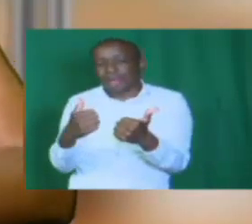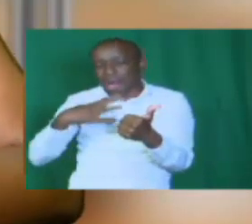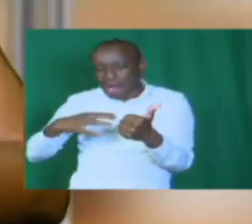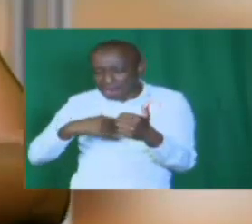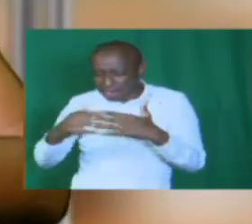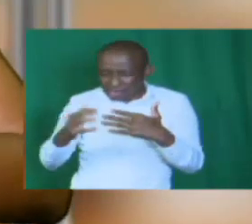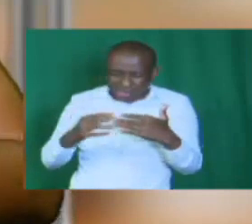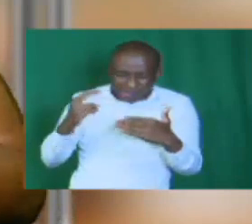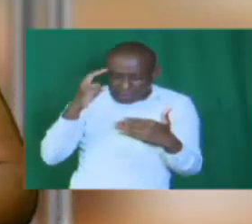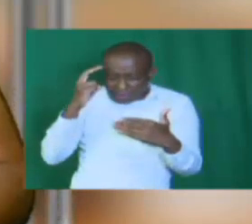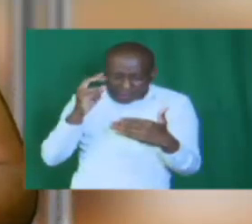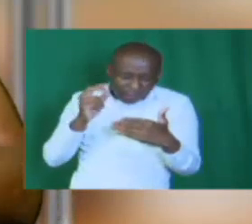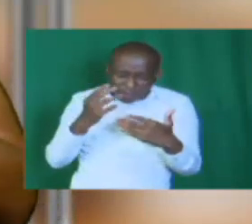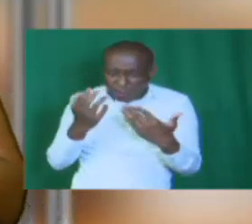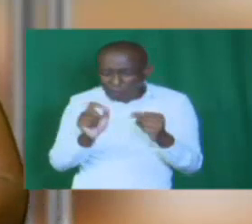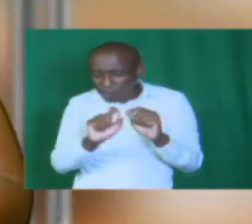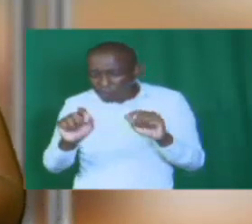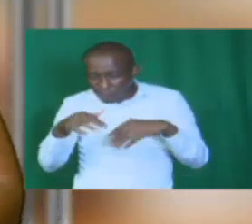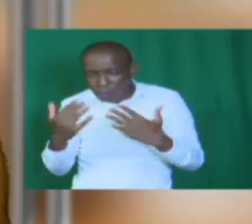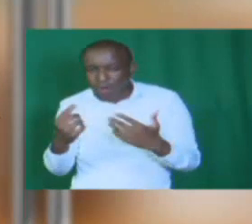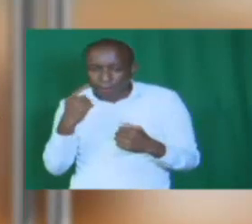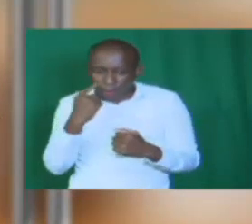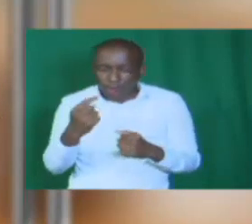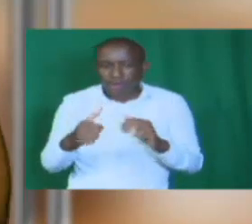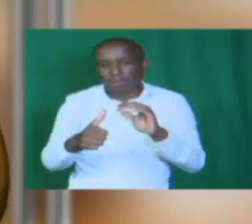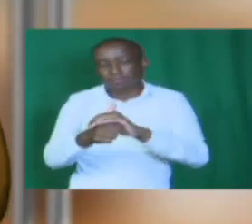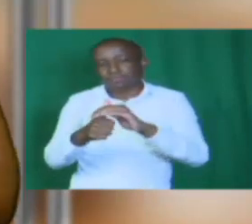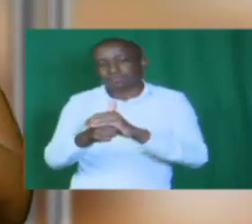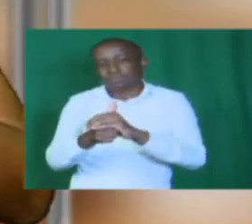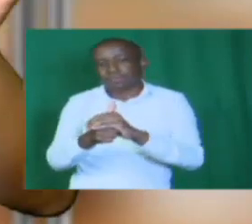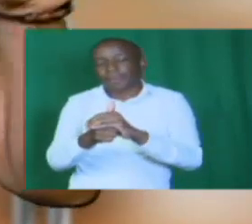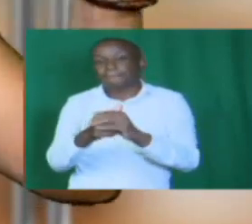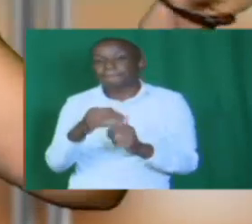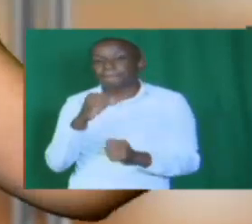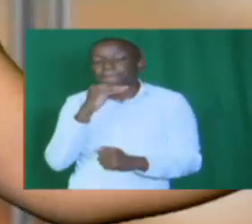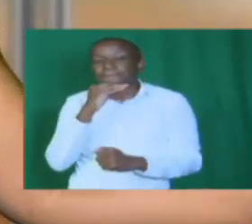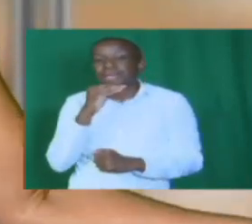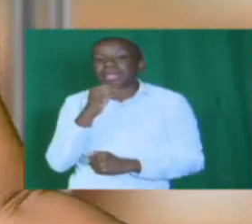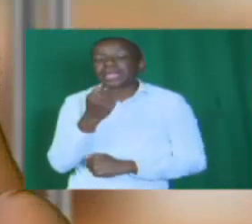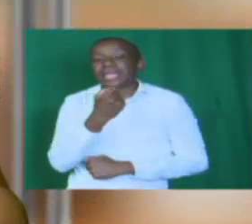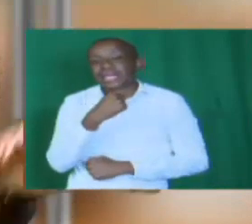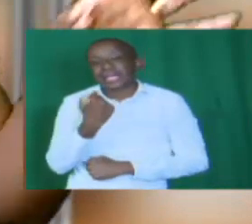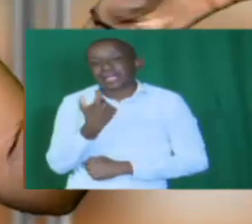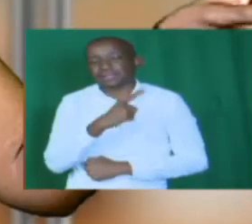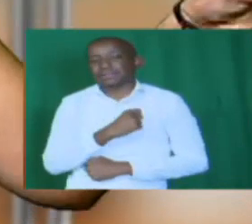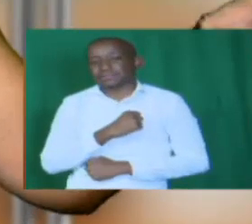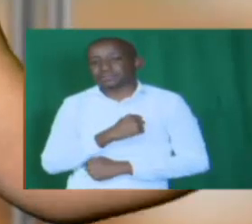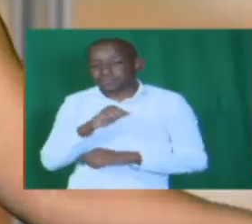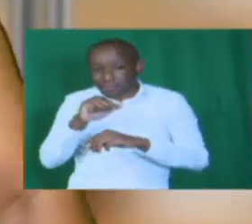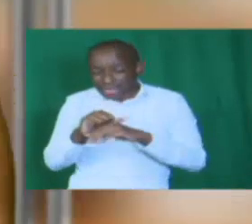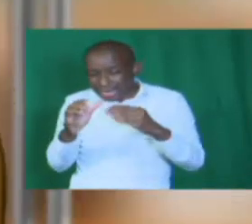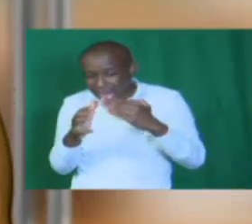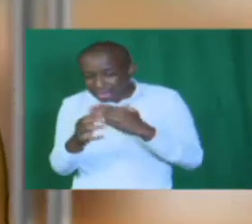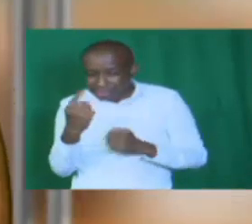not underlined. And that, my dear learner, makes it quite easy for you to spot the